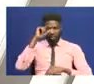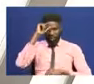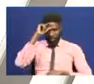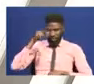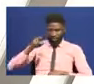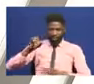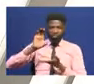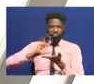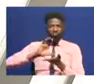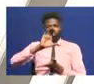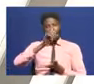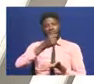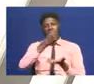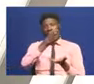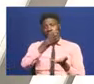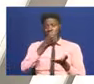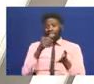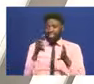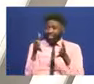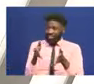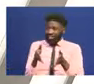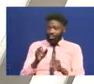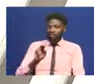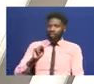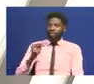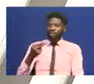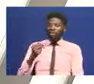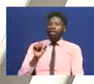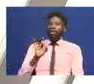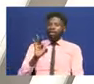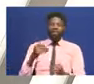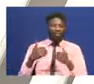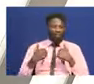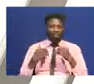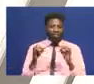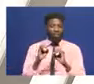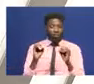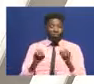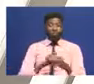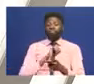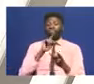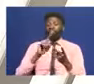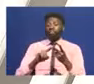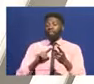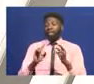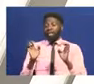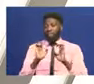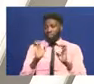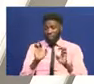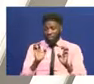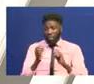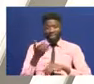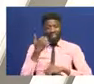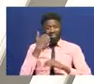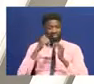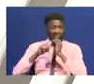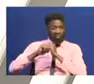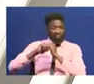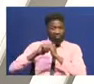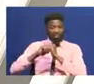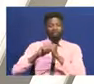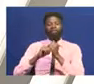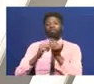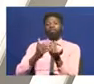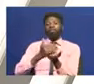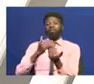which is not there in the current dispensation under NHIF. Mm-hmm. In addition to that, there's Emergency Chronic and Critical Illness Fund. That fund also